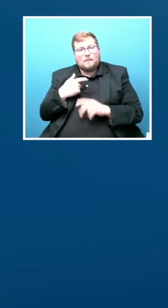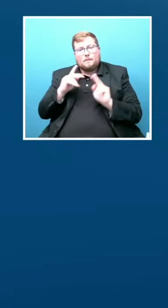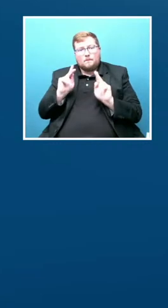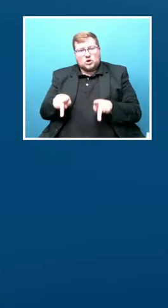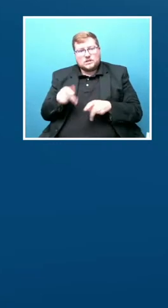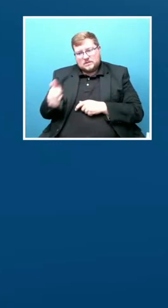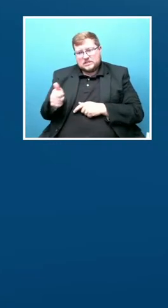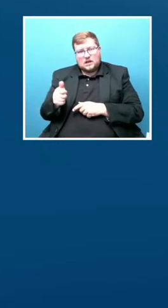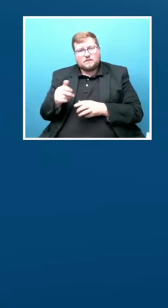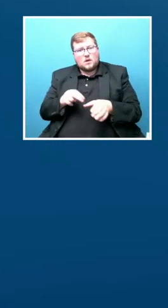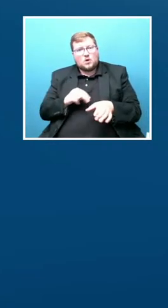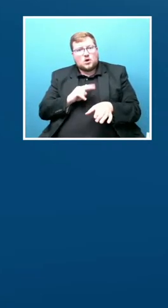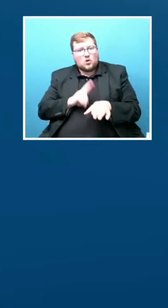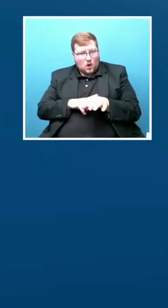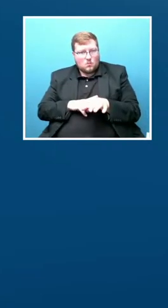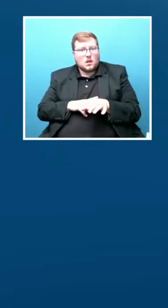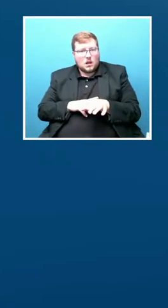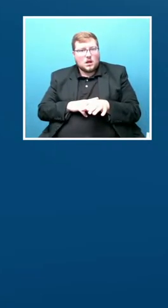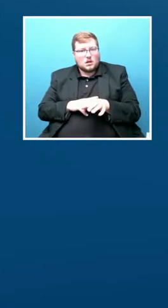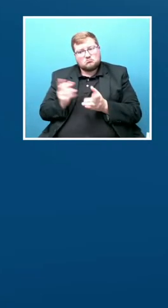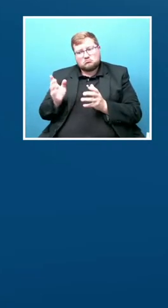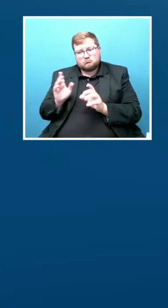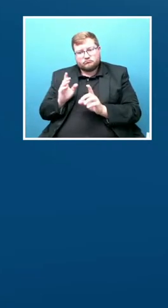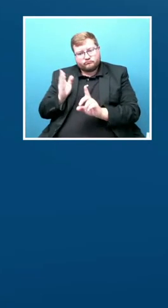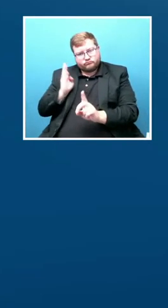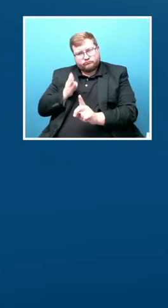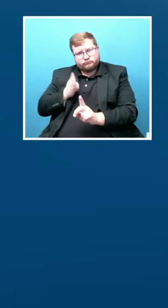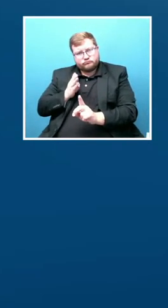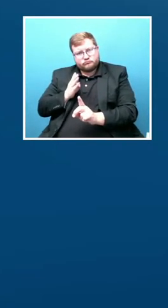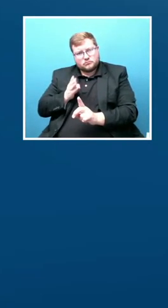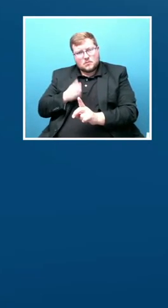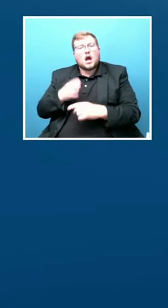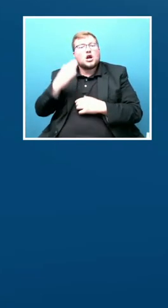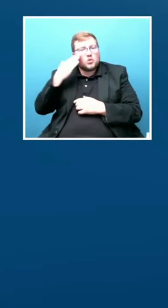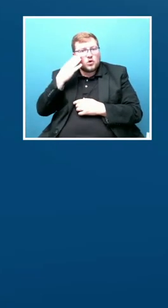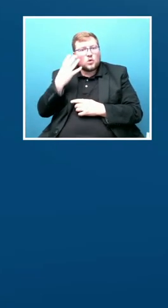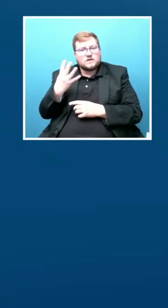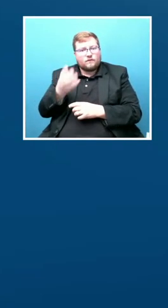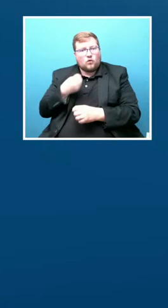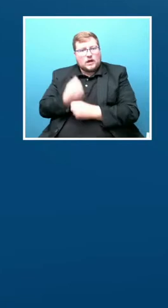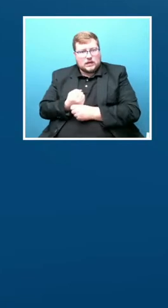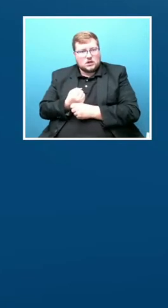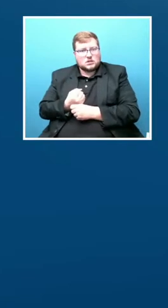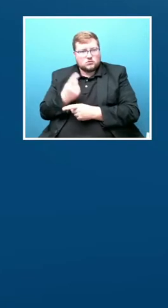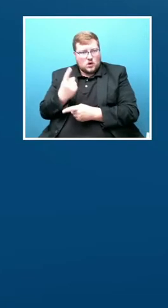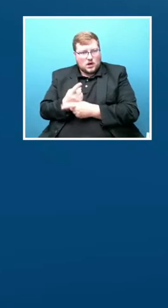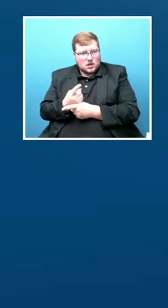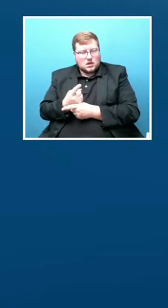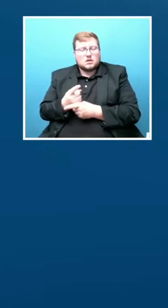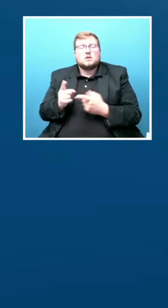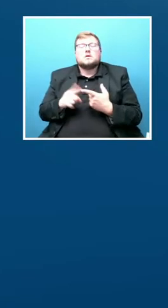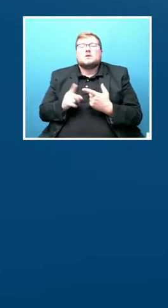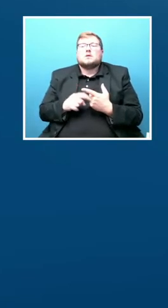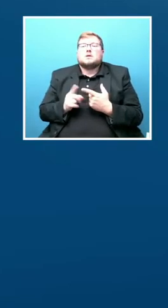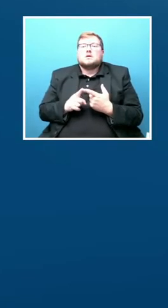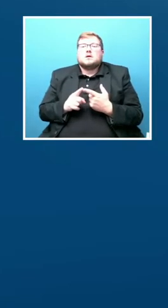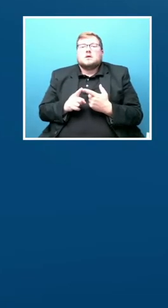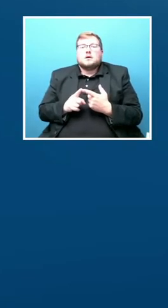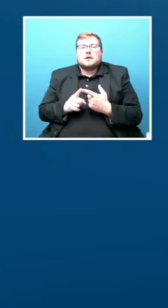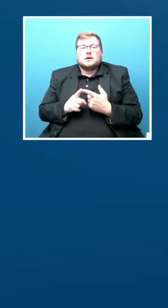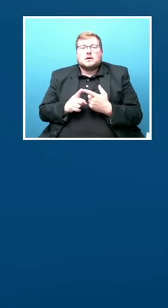would know that the election would happen every 4 years, number one. Number two,